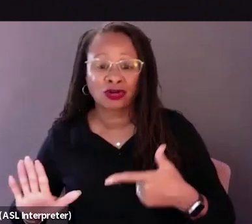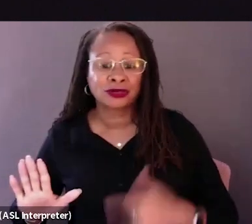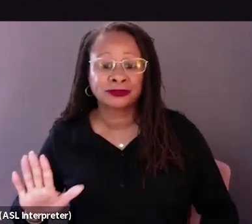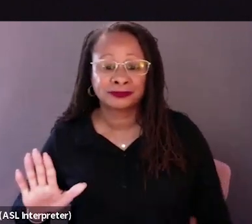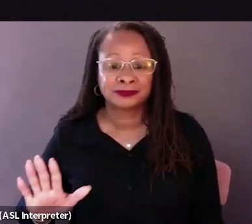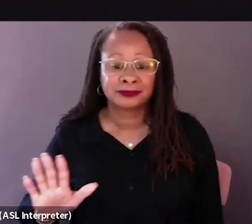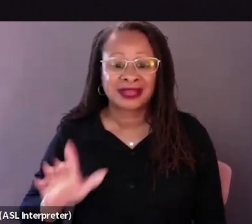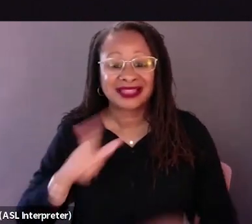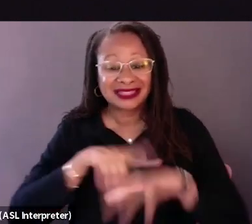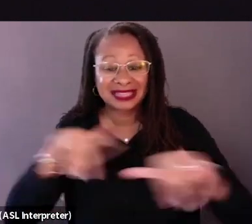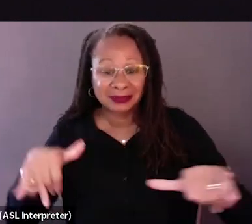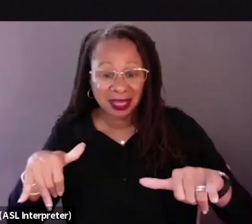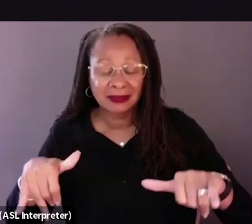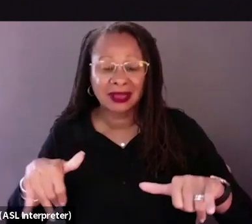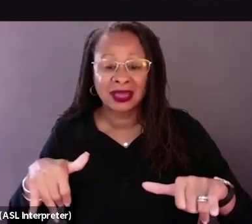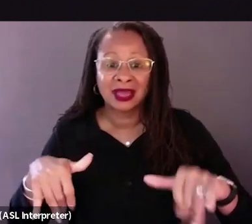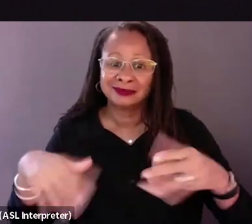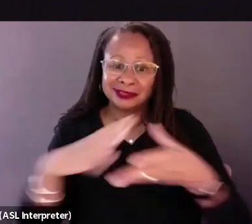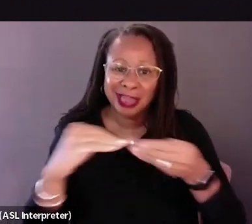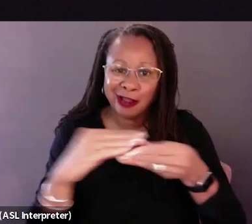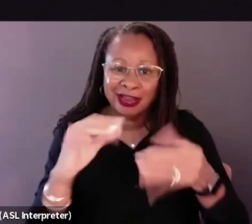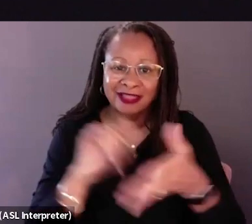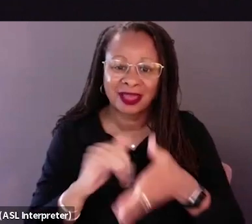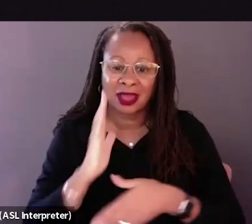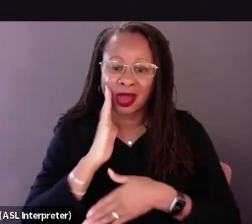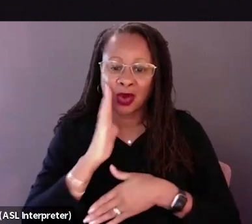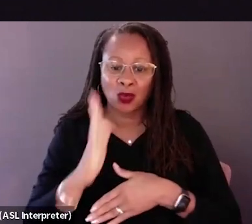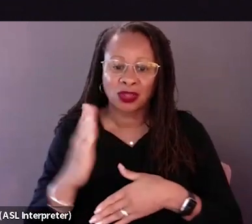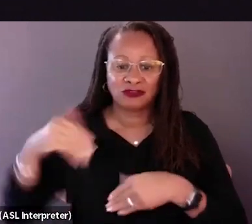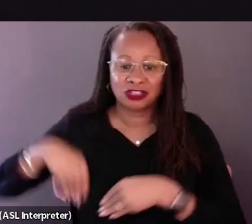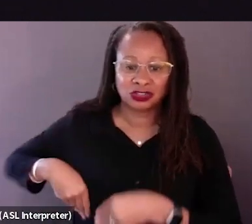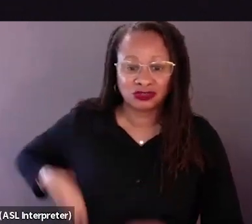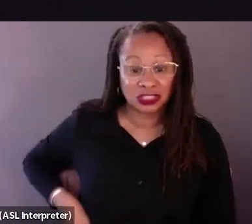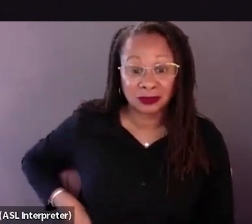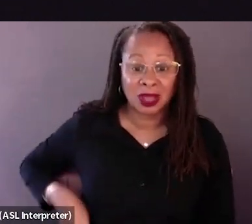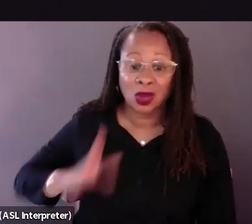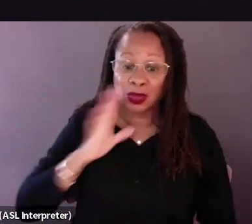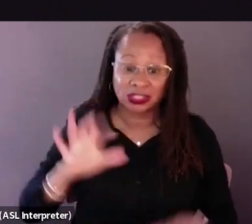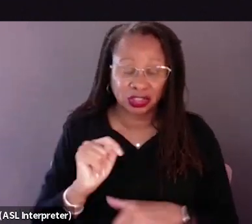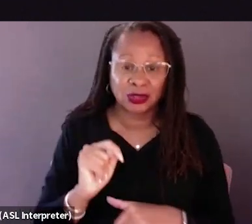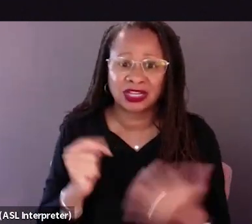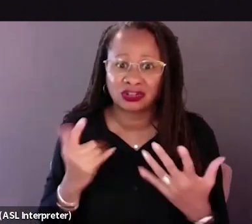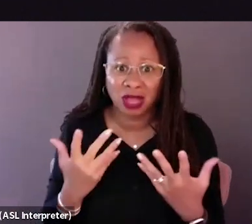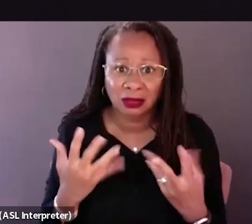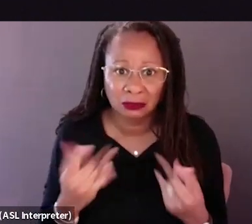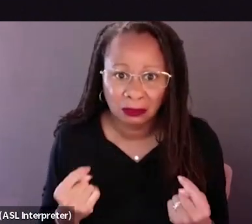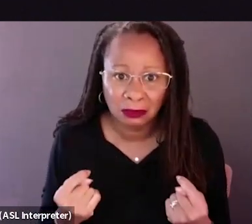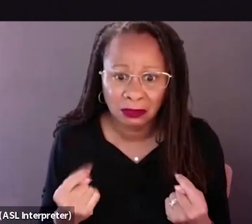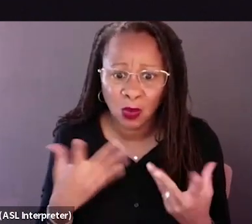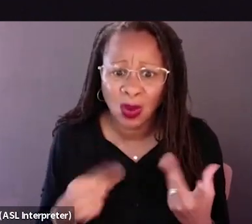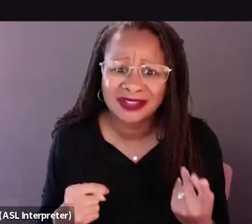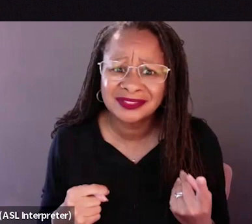know, simultaneously kind of narrate it. Is he going to reach in his pocket? Is he going to do it? And you're just like,